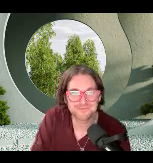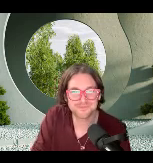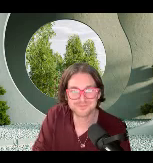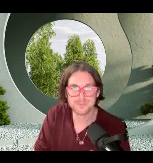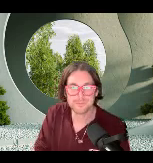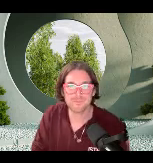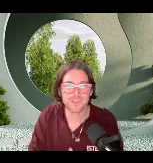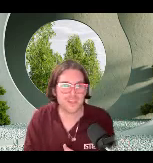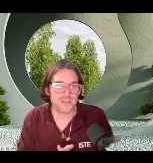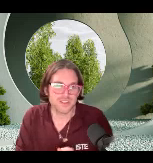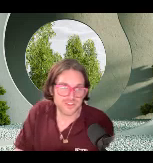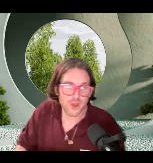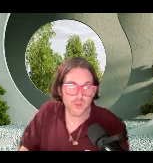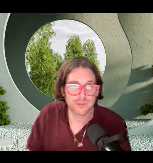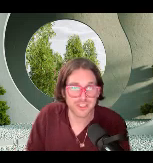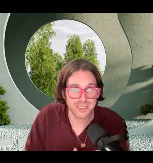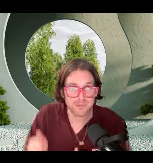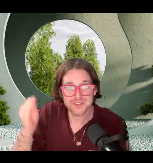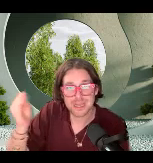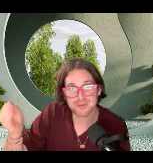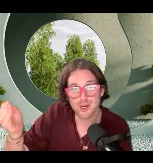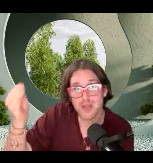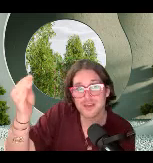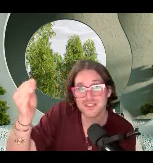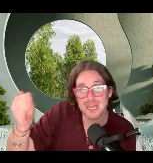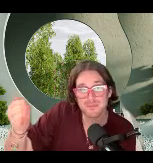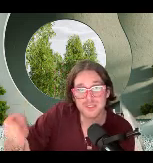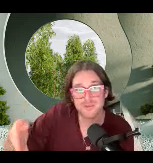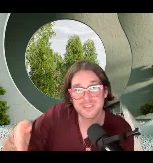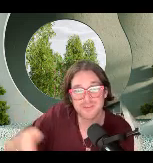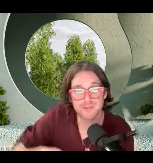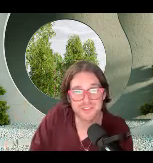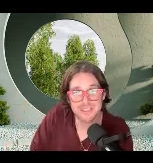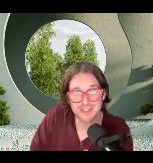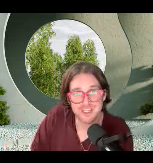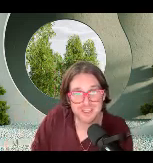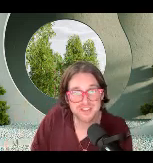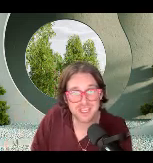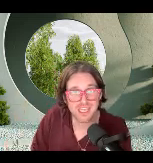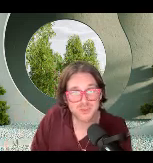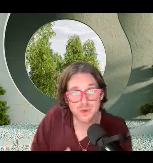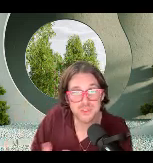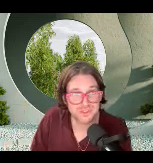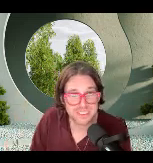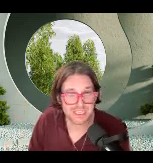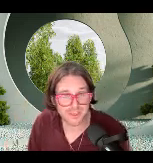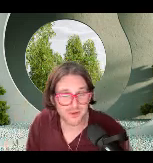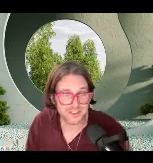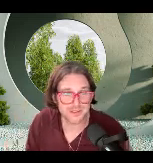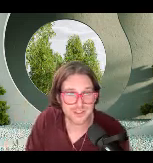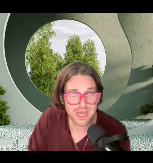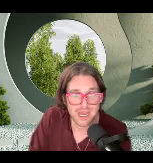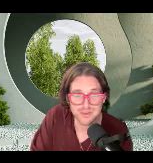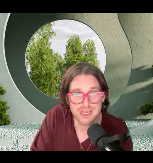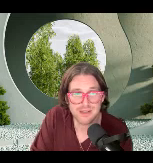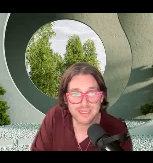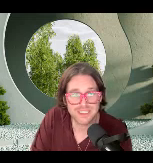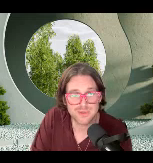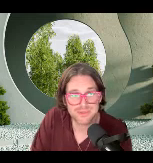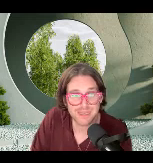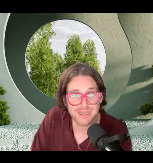right now. So when we look at perception or design multiple means of representation, this is what you will see if you go to